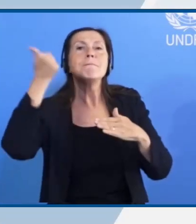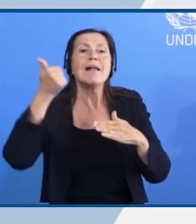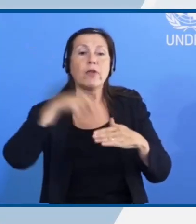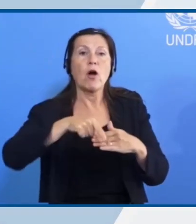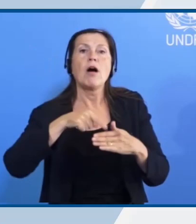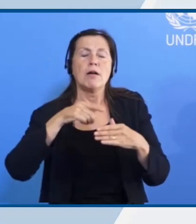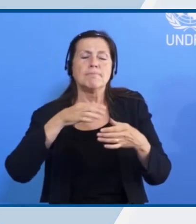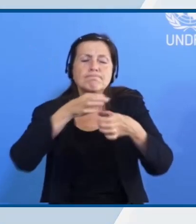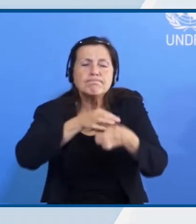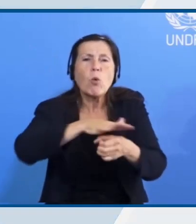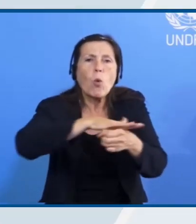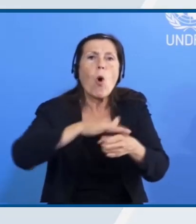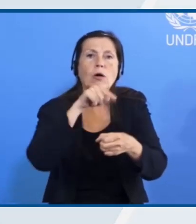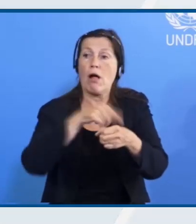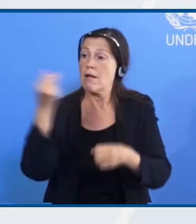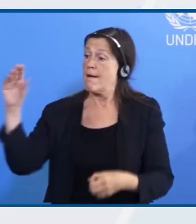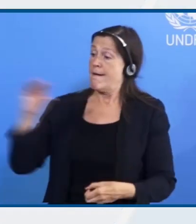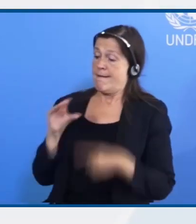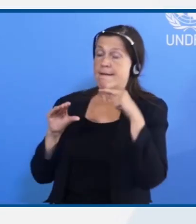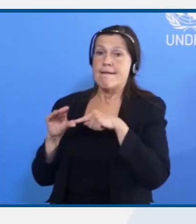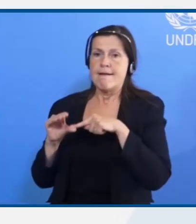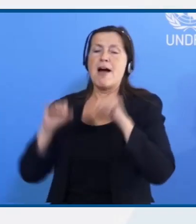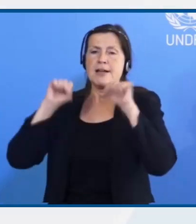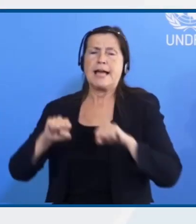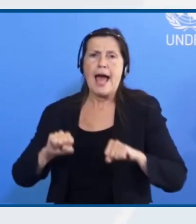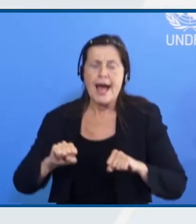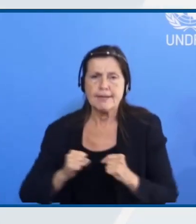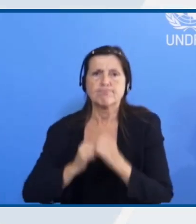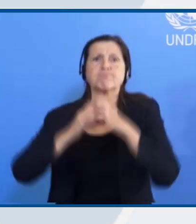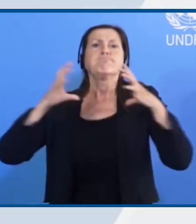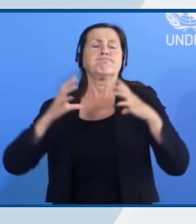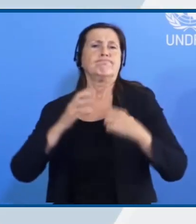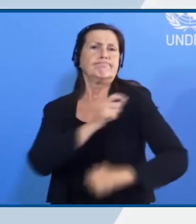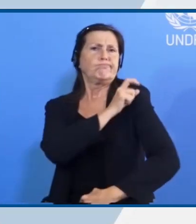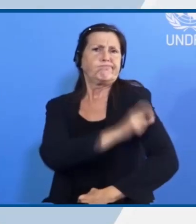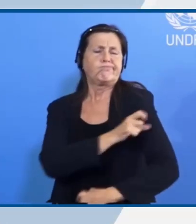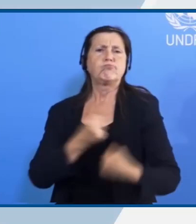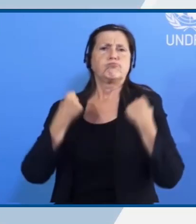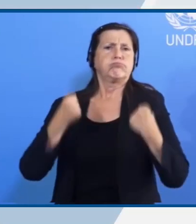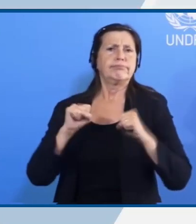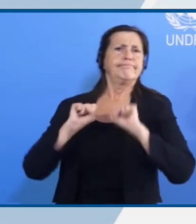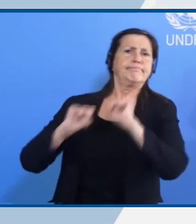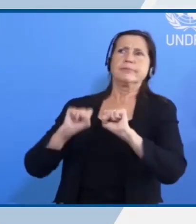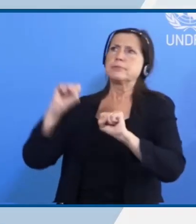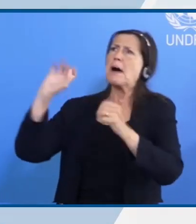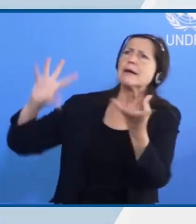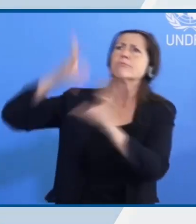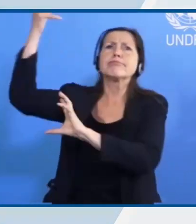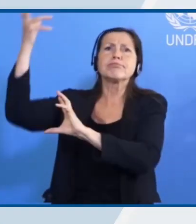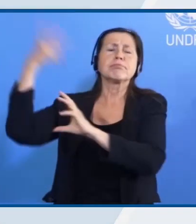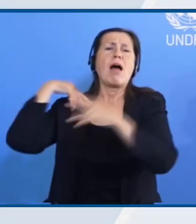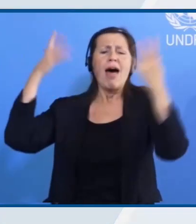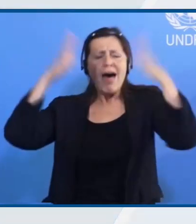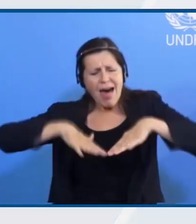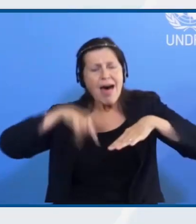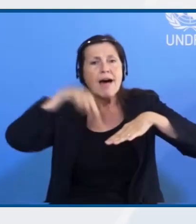disaster risk reduction and resilience? So it's very much against this backdrop that our panelists are going to be